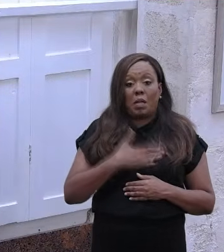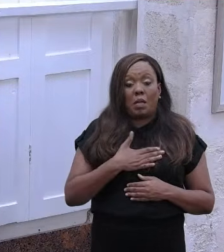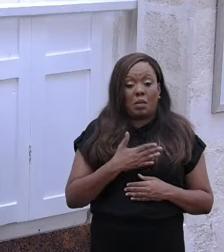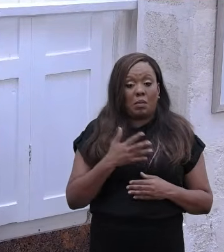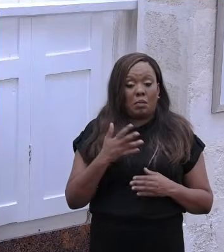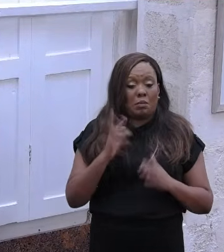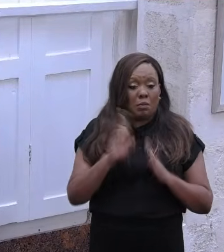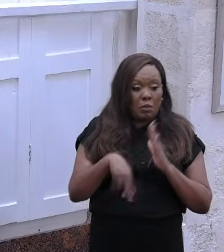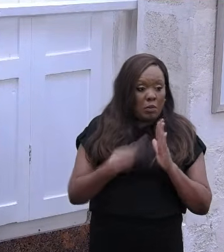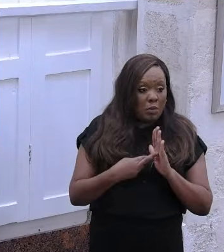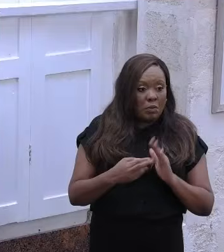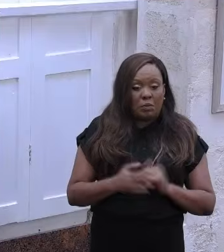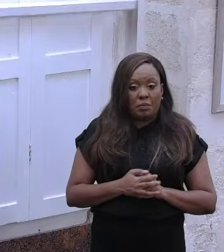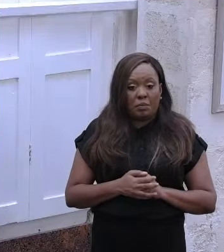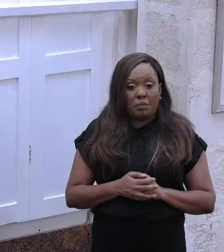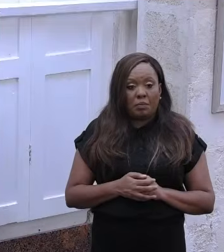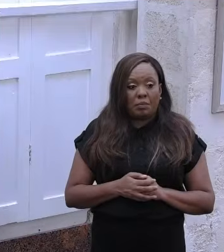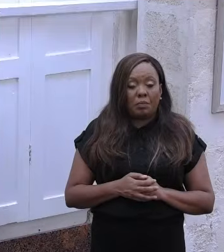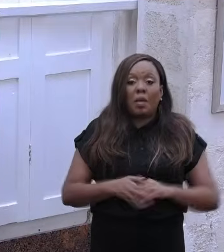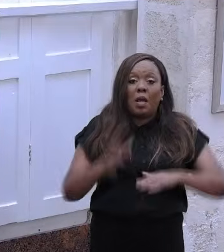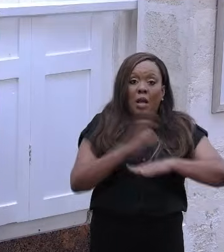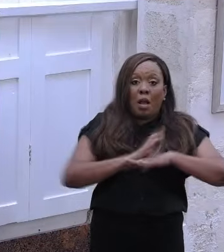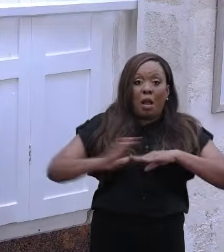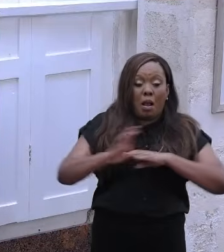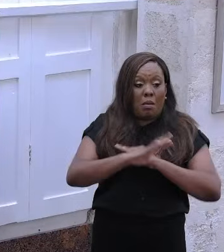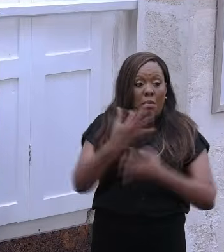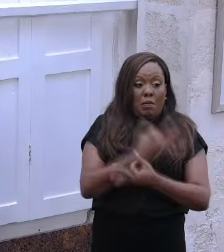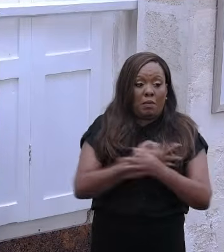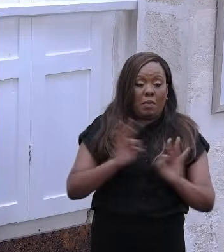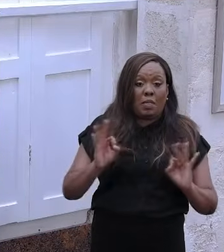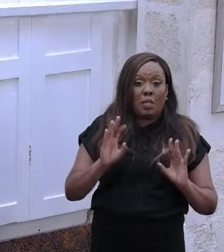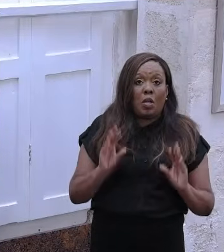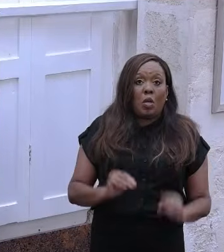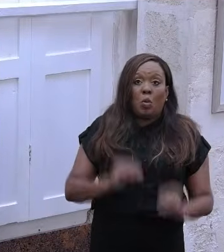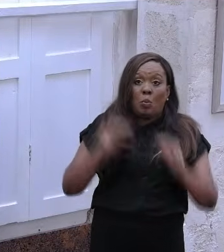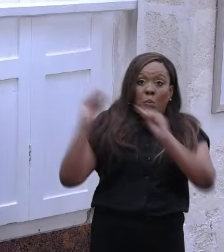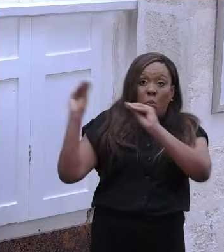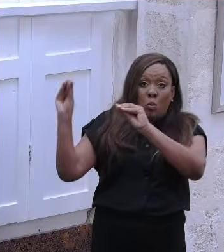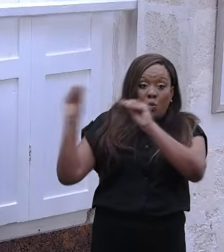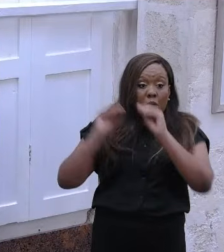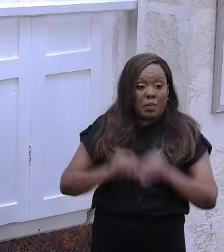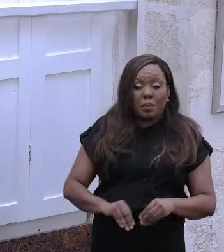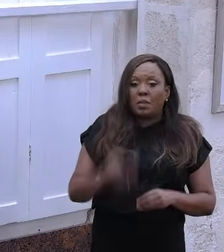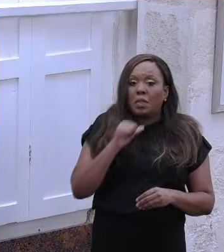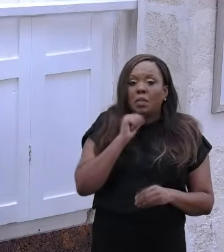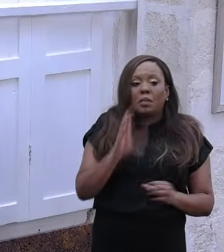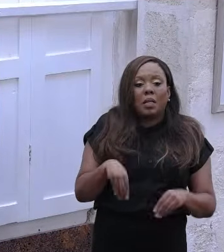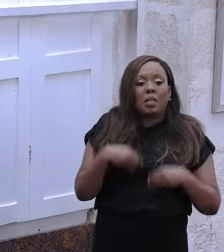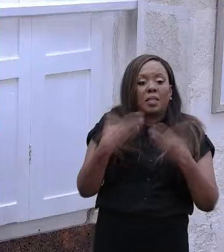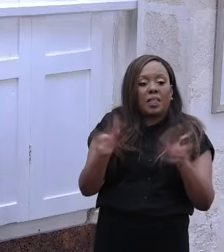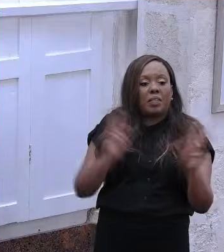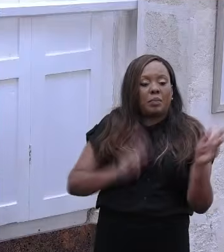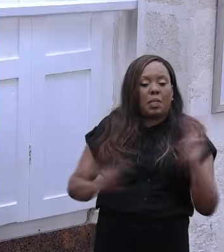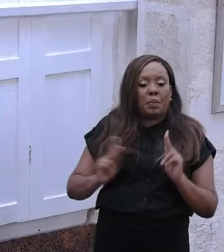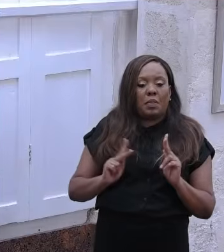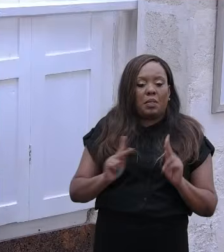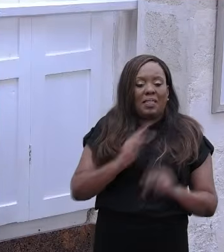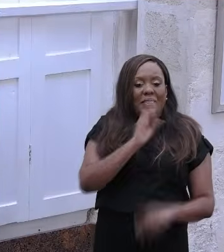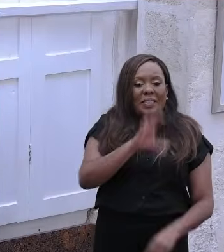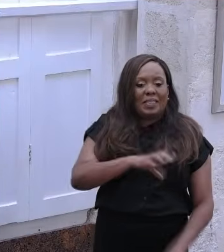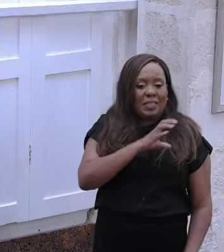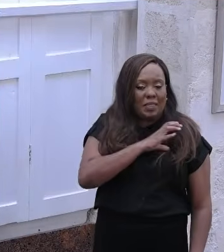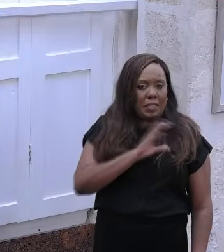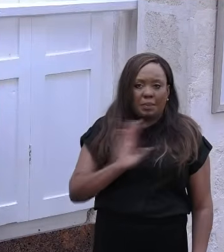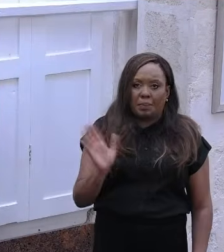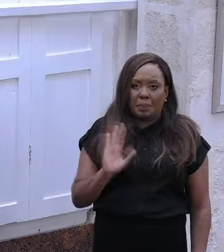of movement does not automatically confer citizenship on anyone. What it does, under